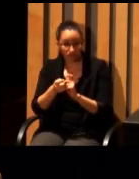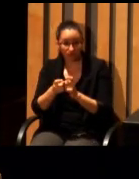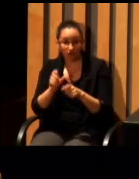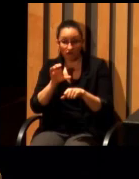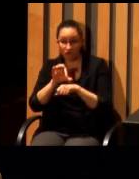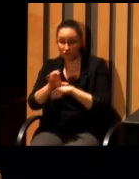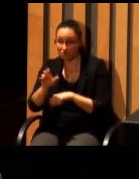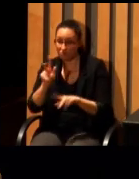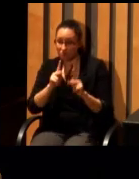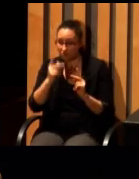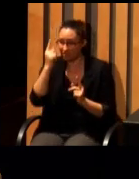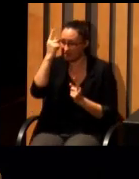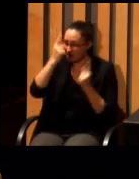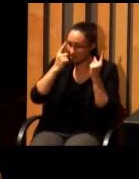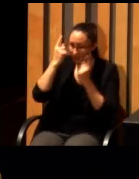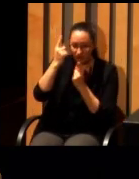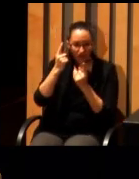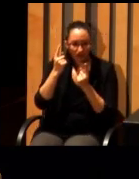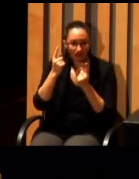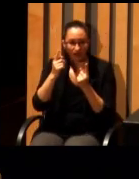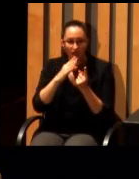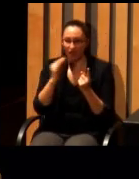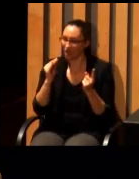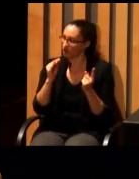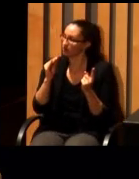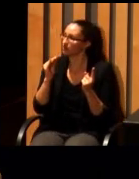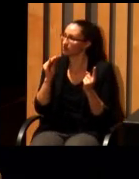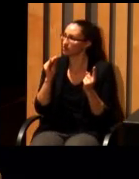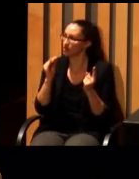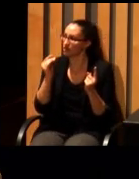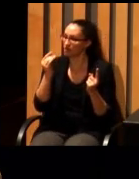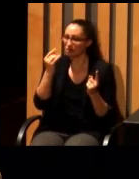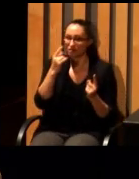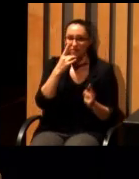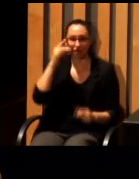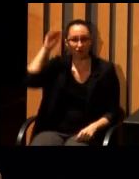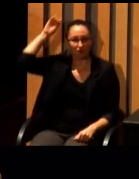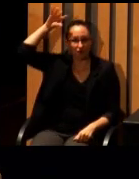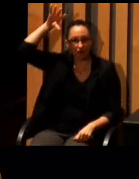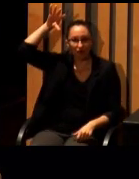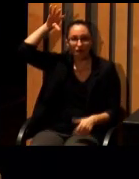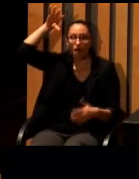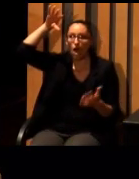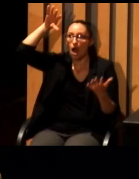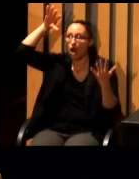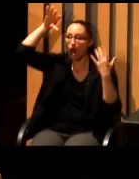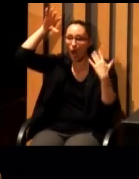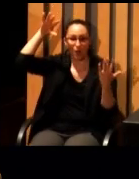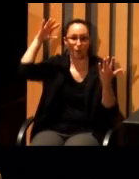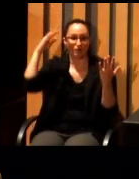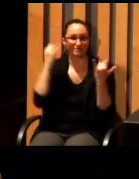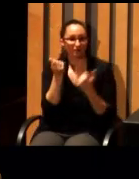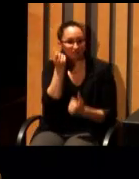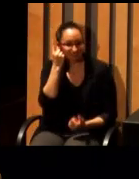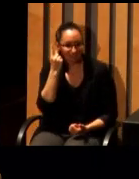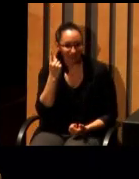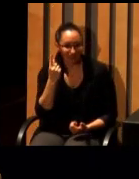about it. Make folks come to a place where they go, the light goes on, and they say, aha, now I think I